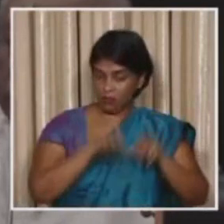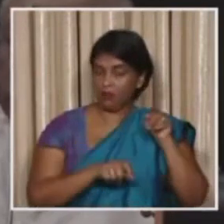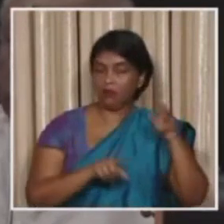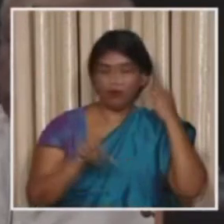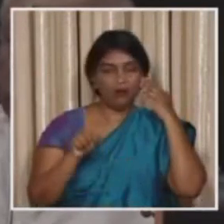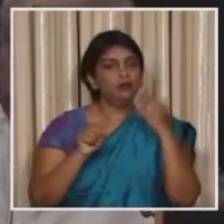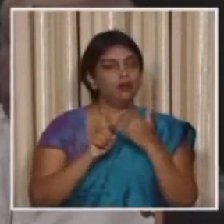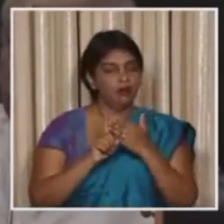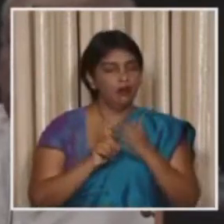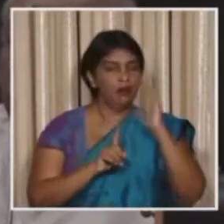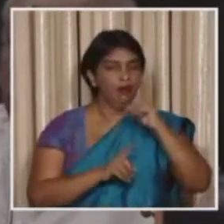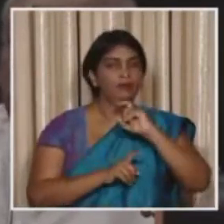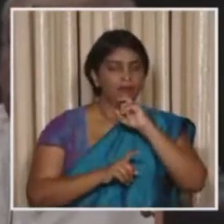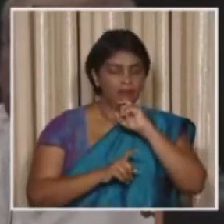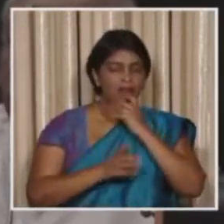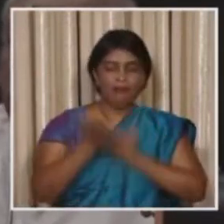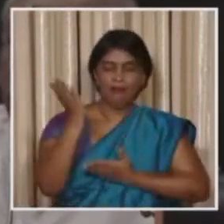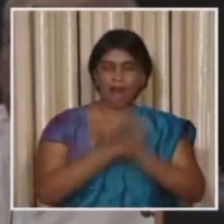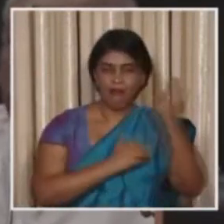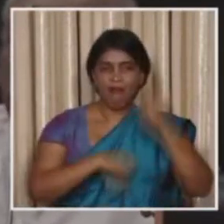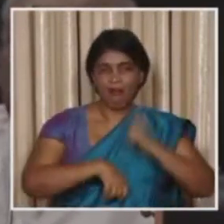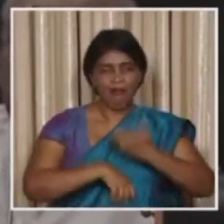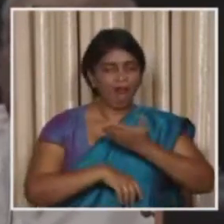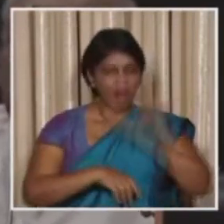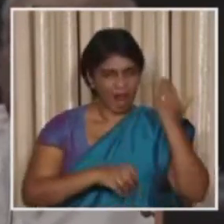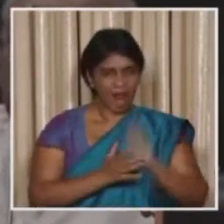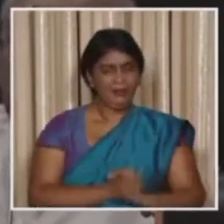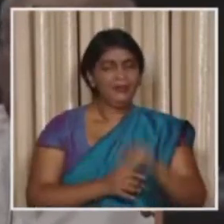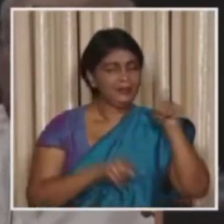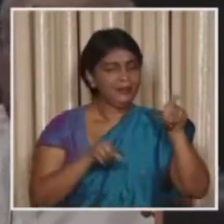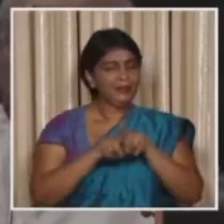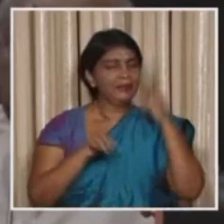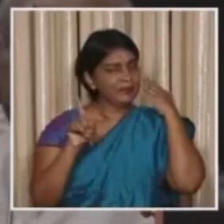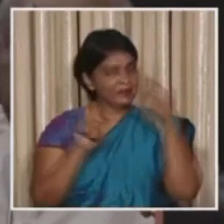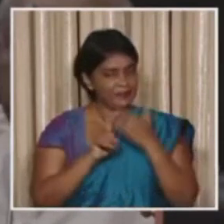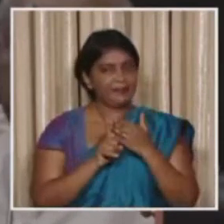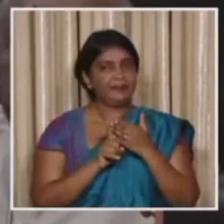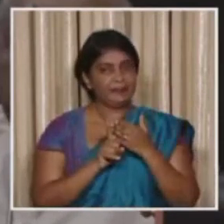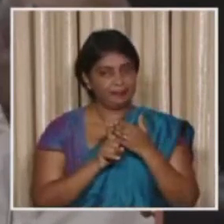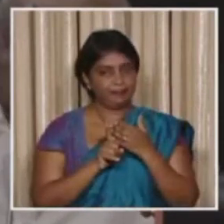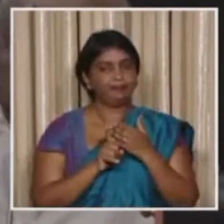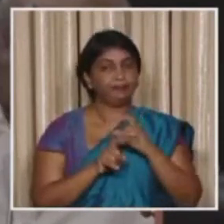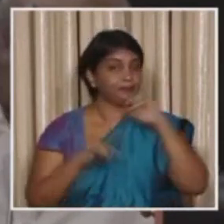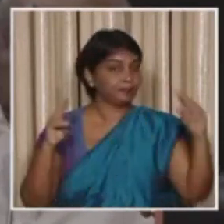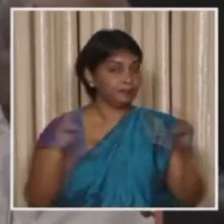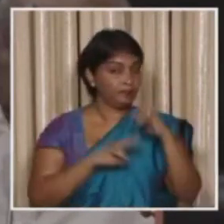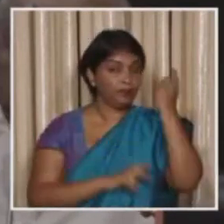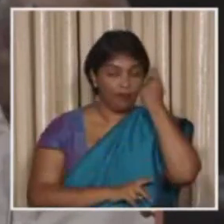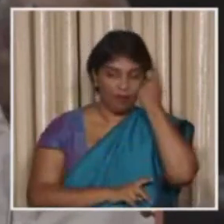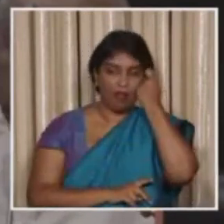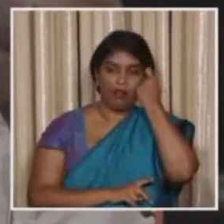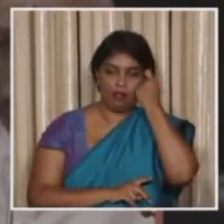Court, and the Supreme Court will have the last say as regards the provisions of the bill. Anti-corruption bill, I am pleased